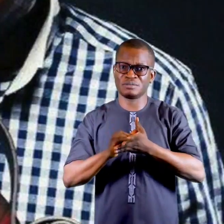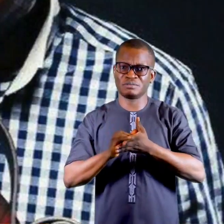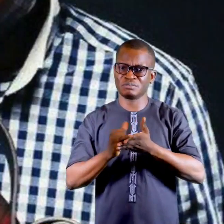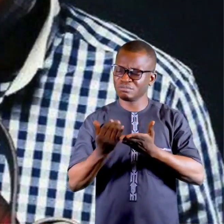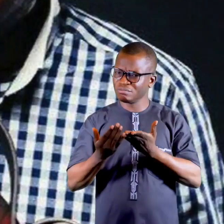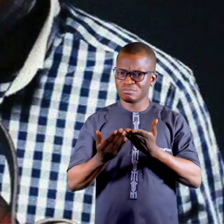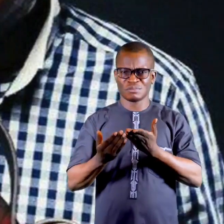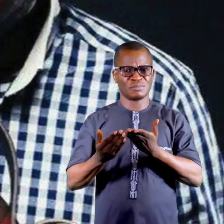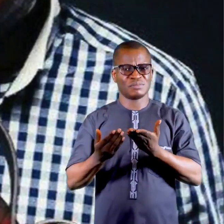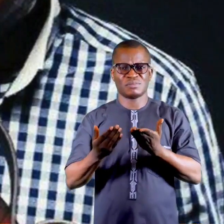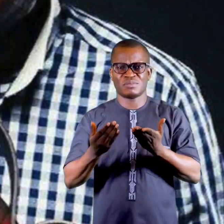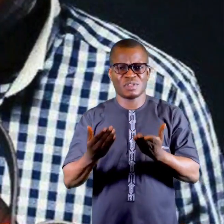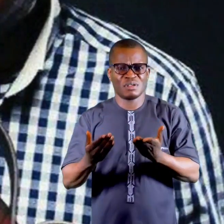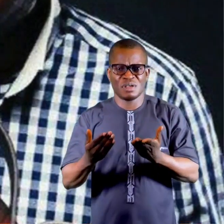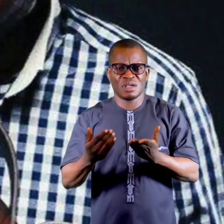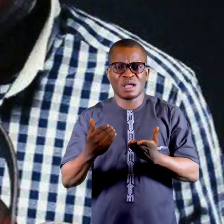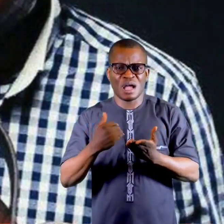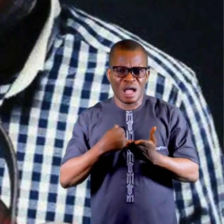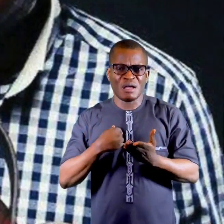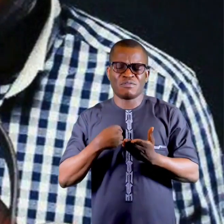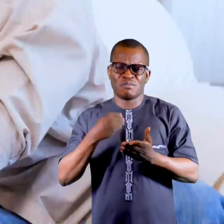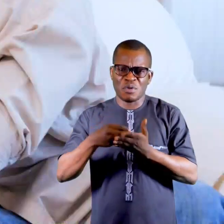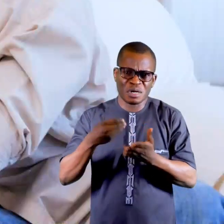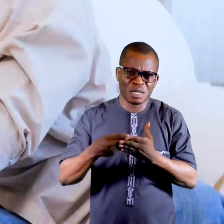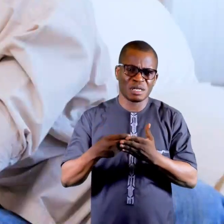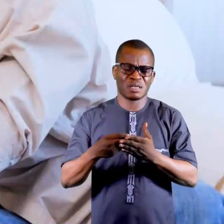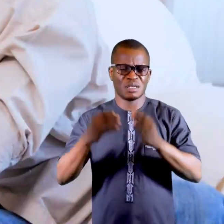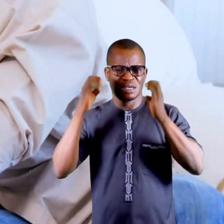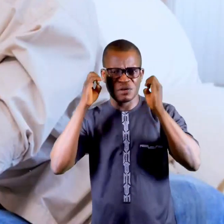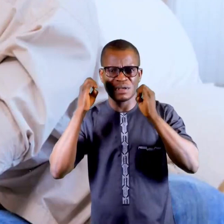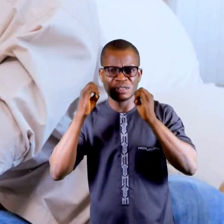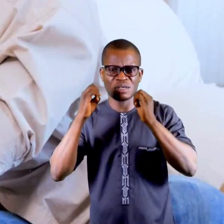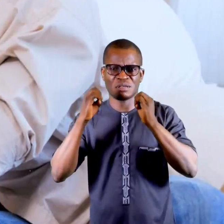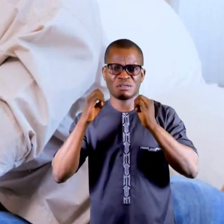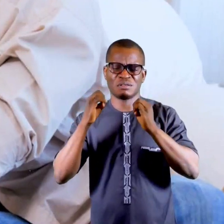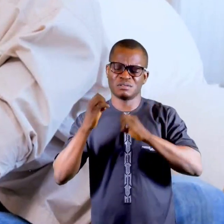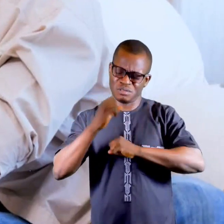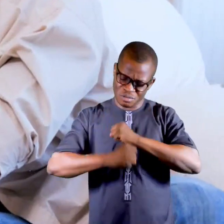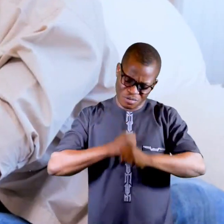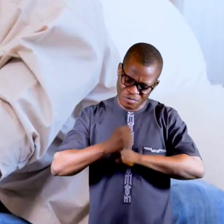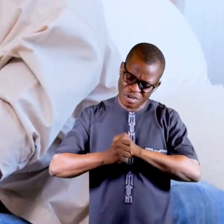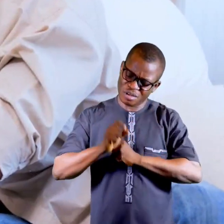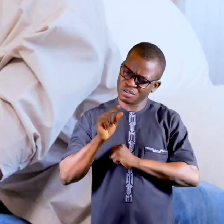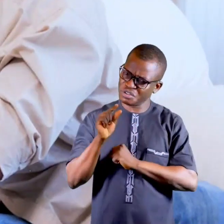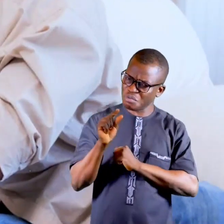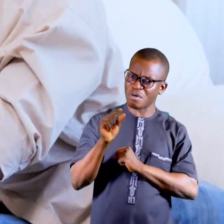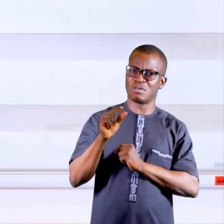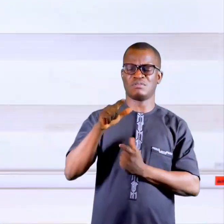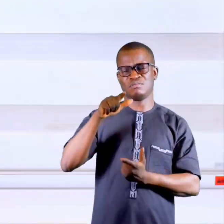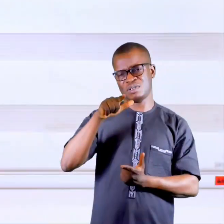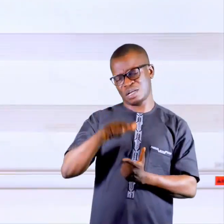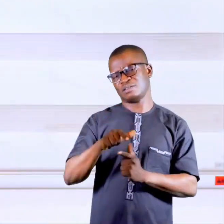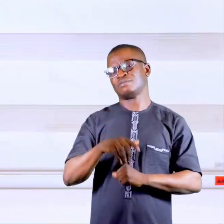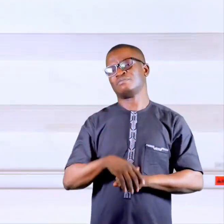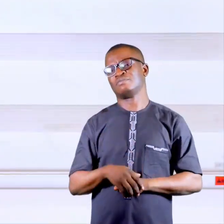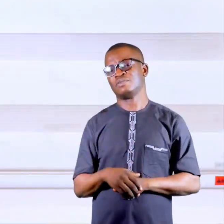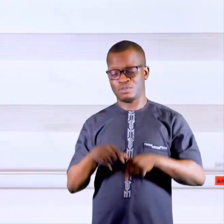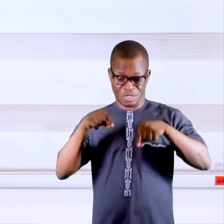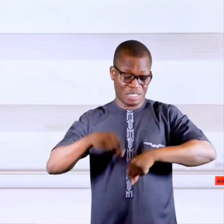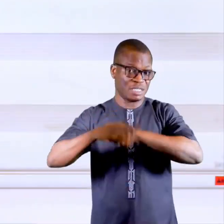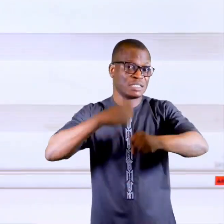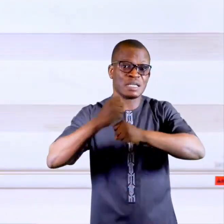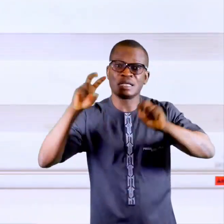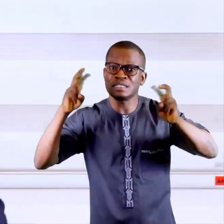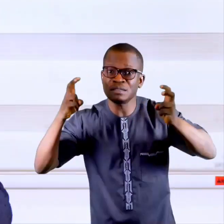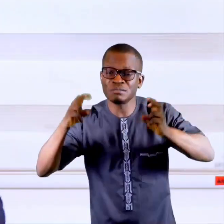those that are financially empowered suffer less of sexual and gender-based violence. So this